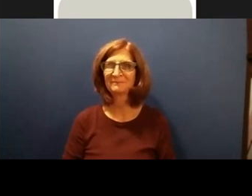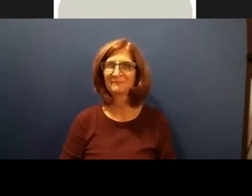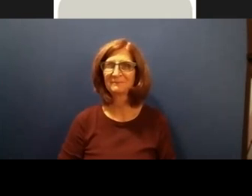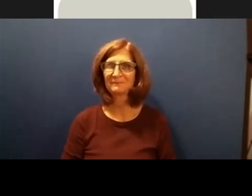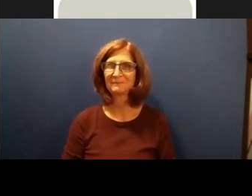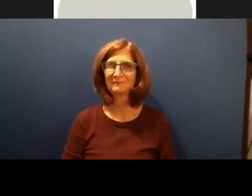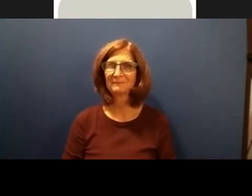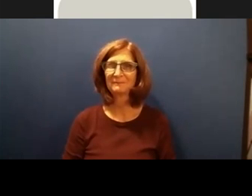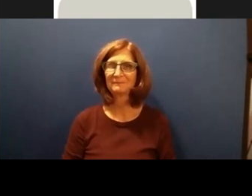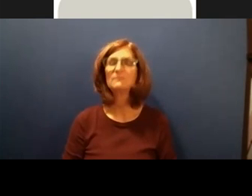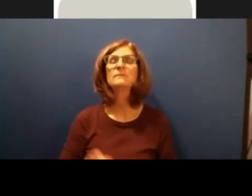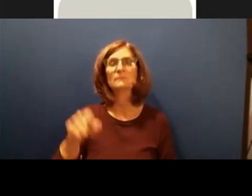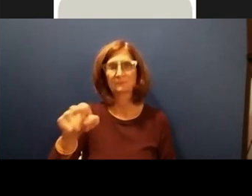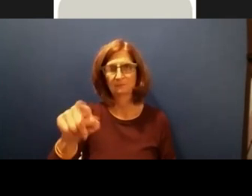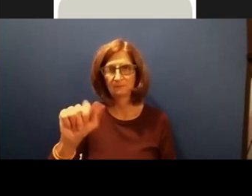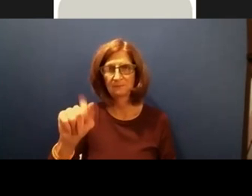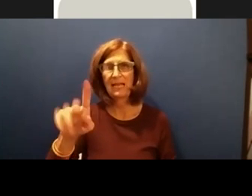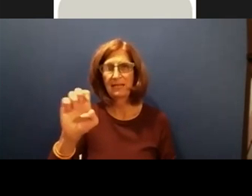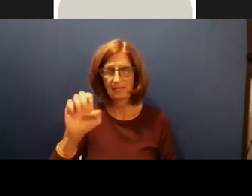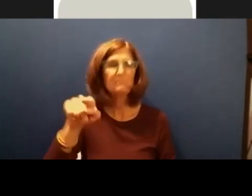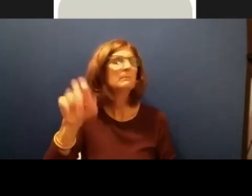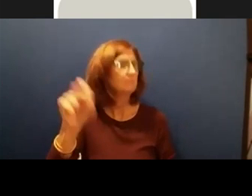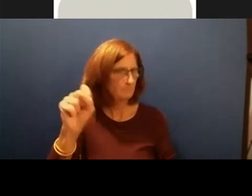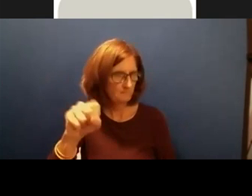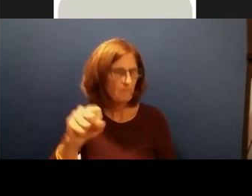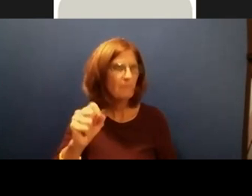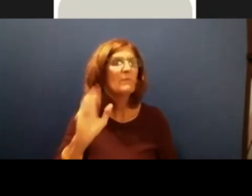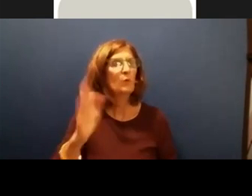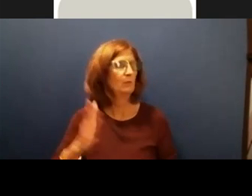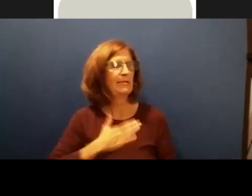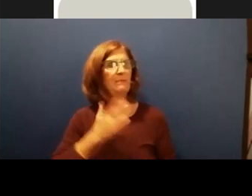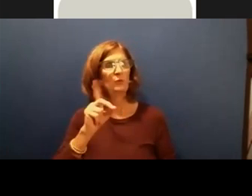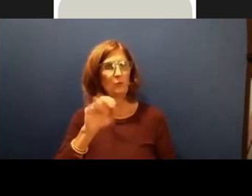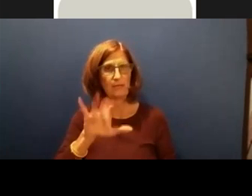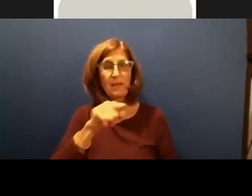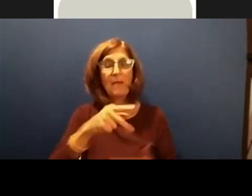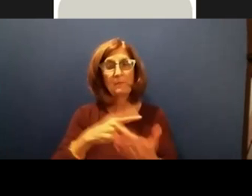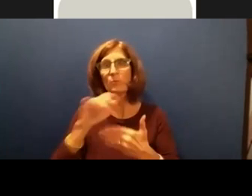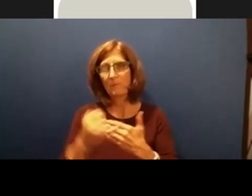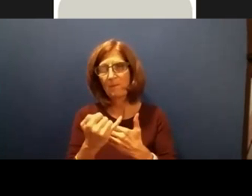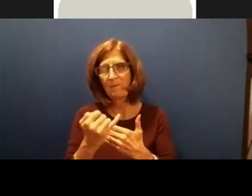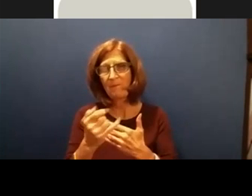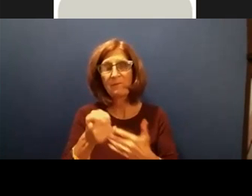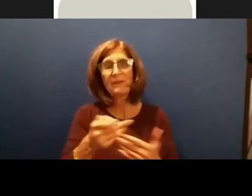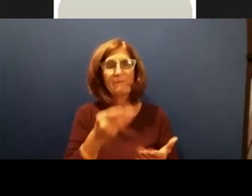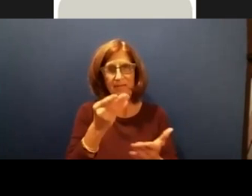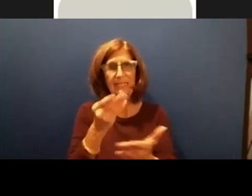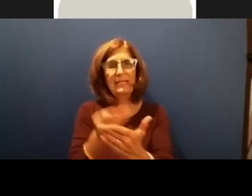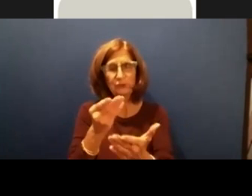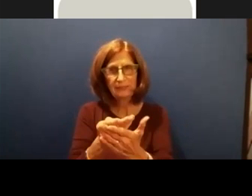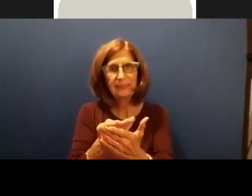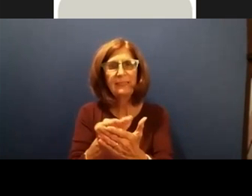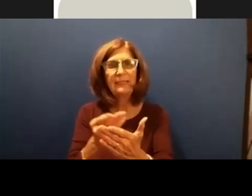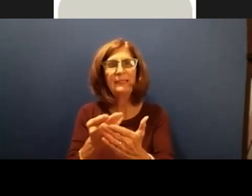I think we would be happy to do that. In a nutshell, the project does fall apart financially when you start adding